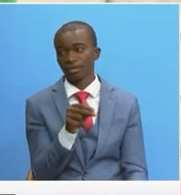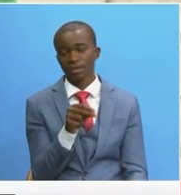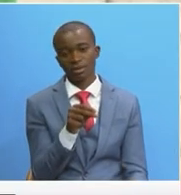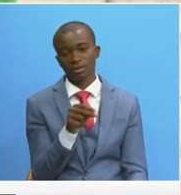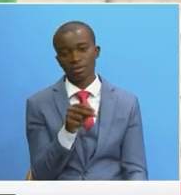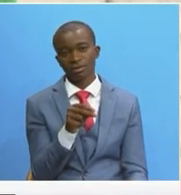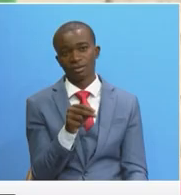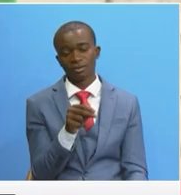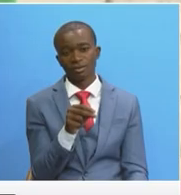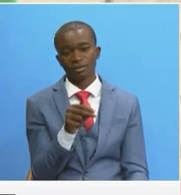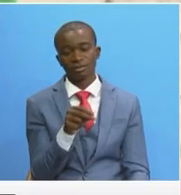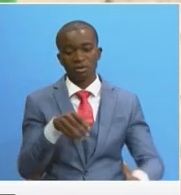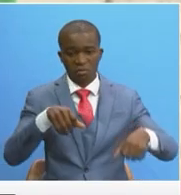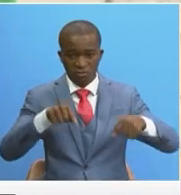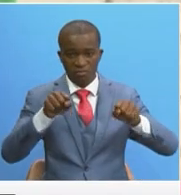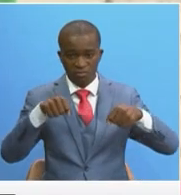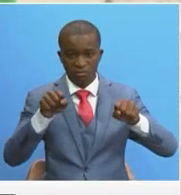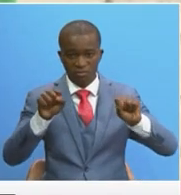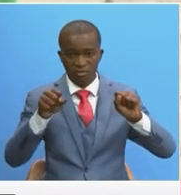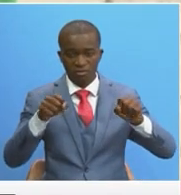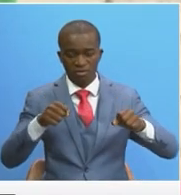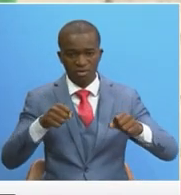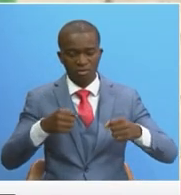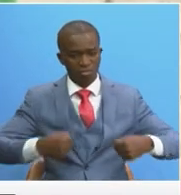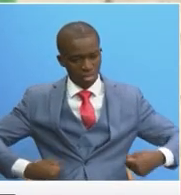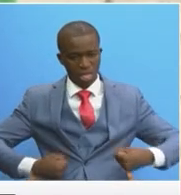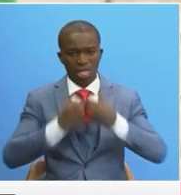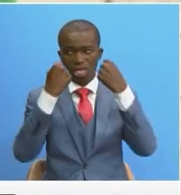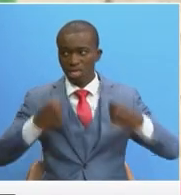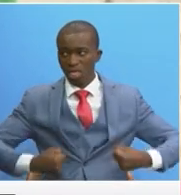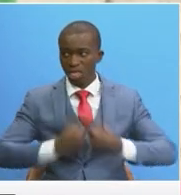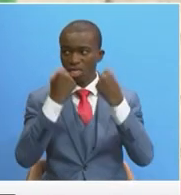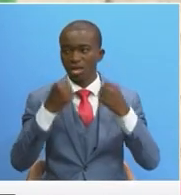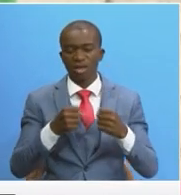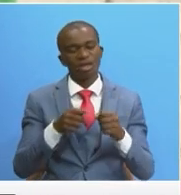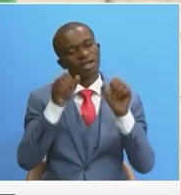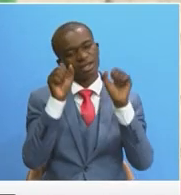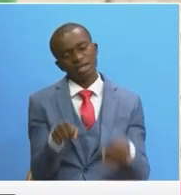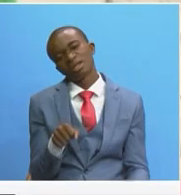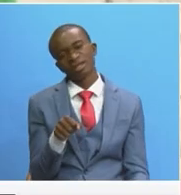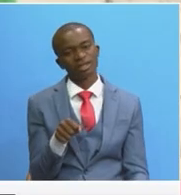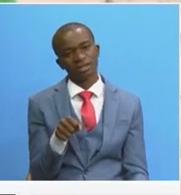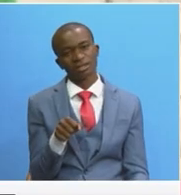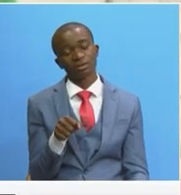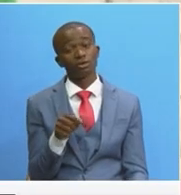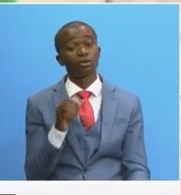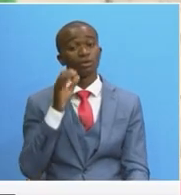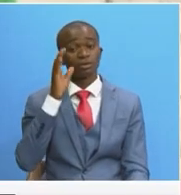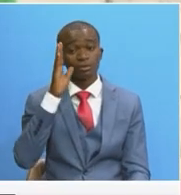because motorbikes are not very good machines to use on gravel roads. We have had